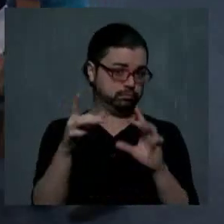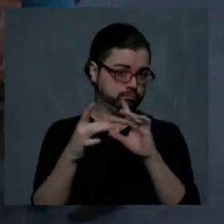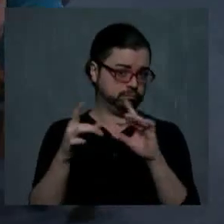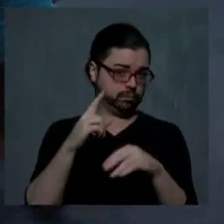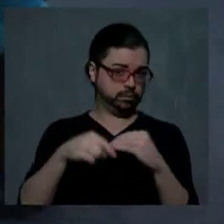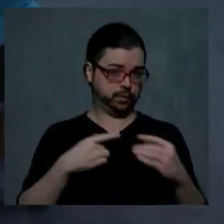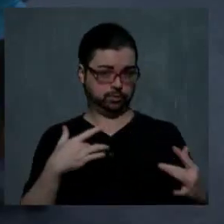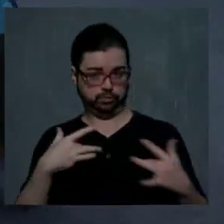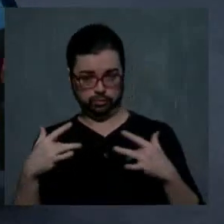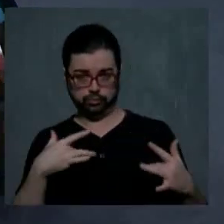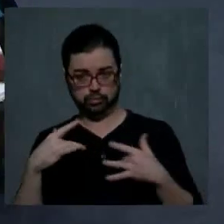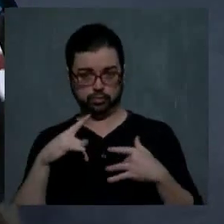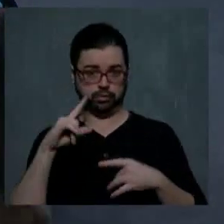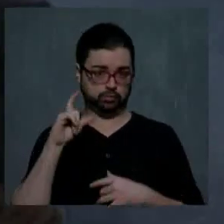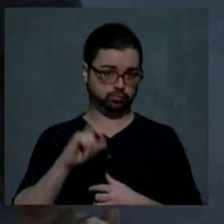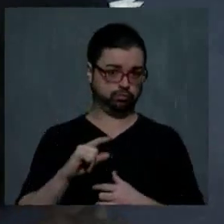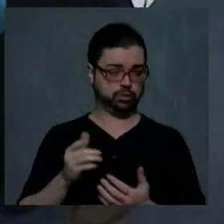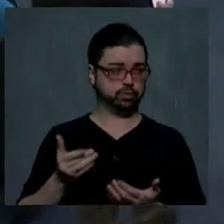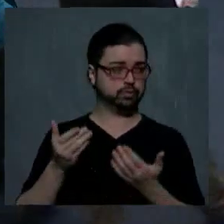please?